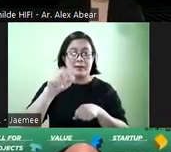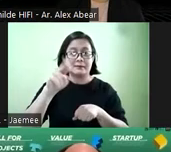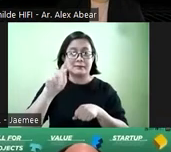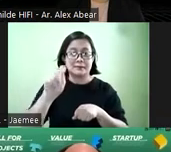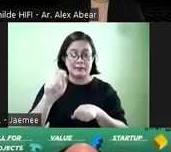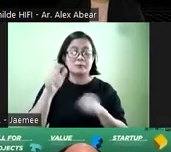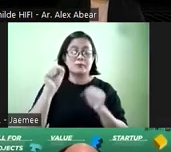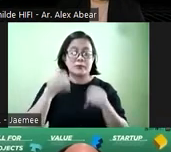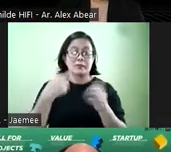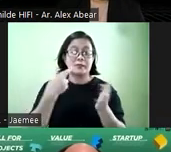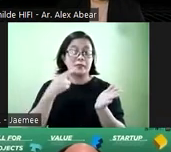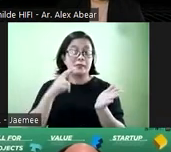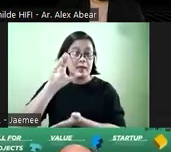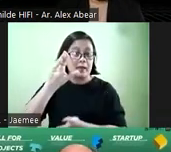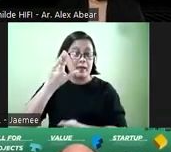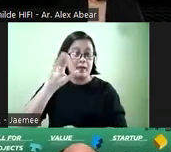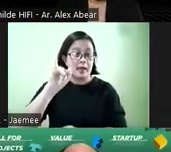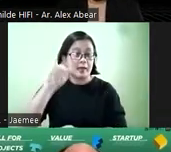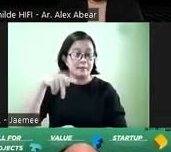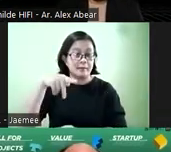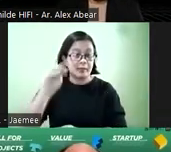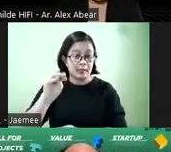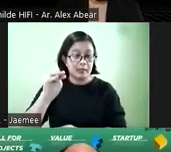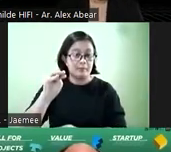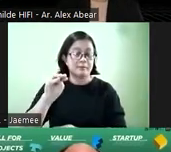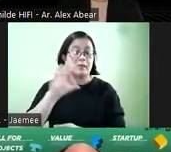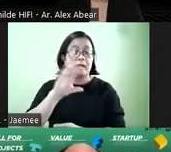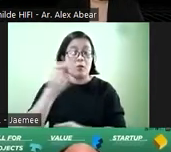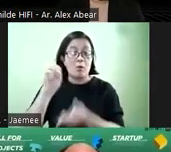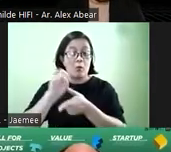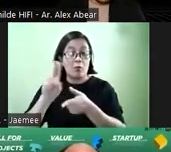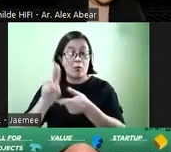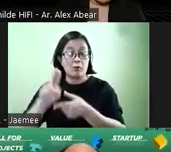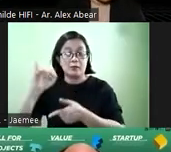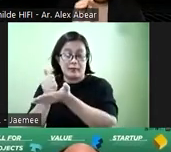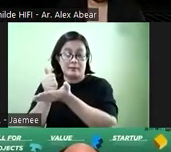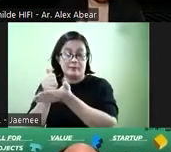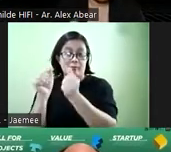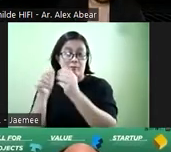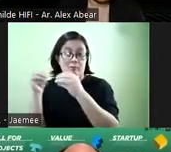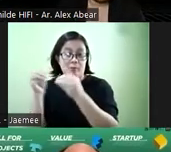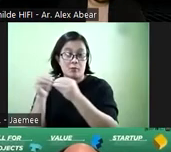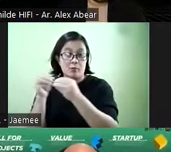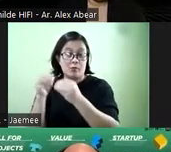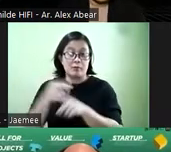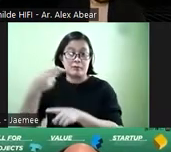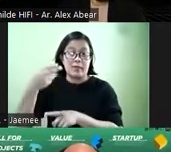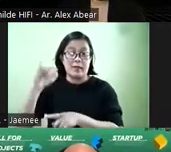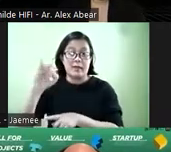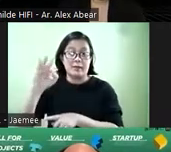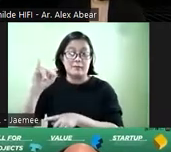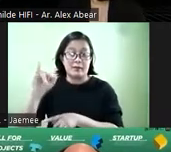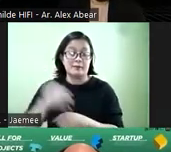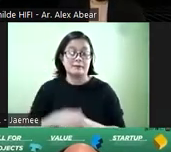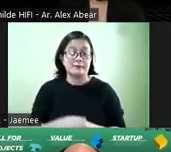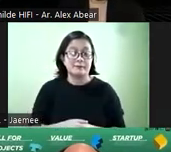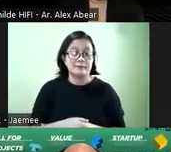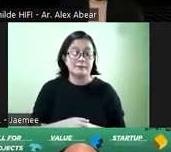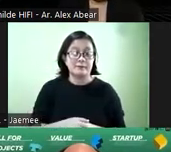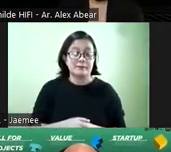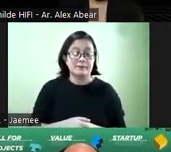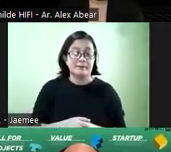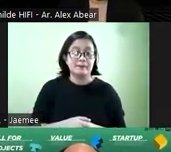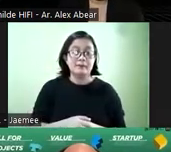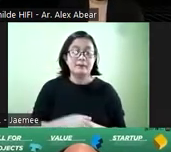through the help of CIPM or incubate that with the help of HIFI. What we really want to do is to enable